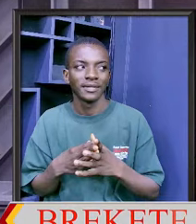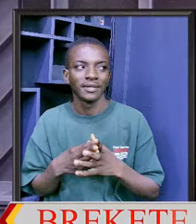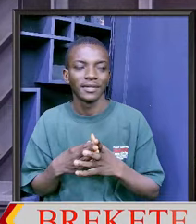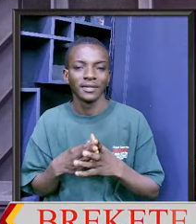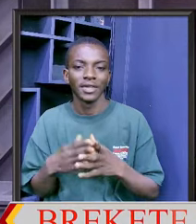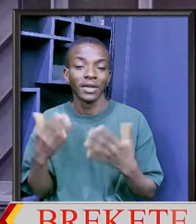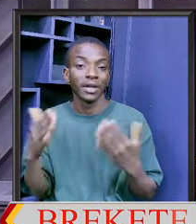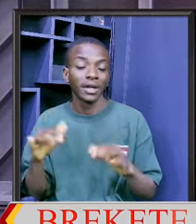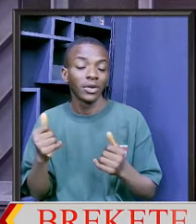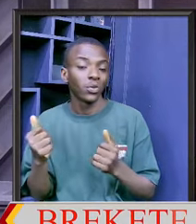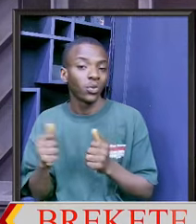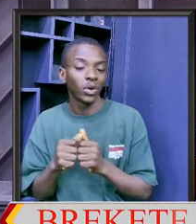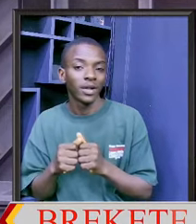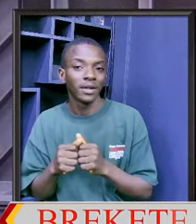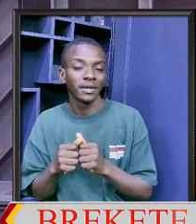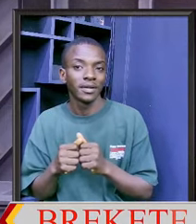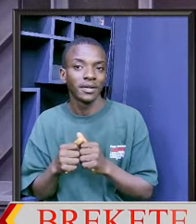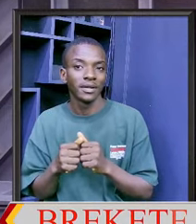Now your number finish with